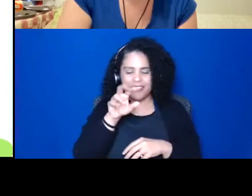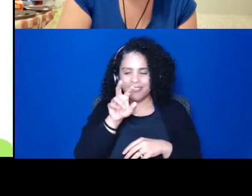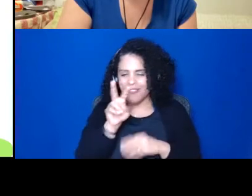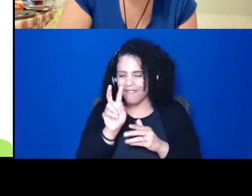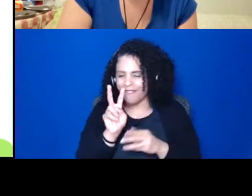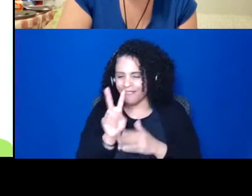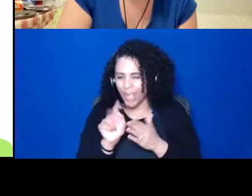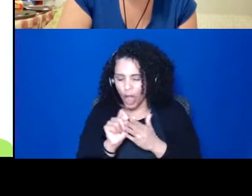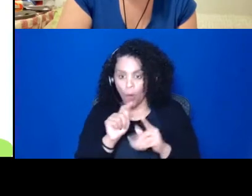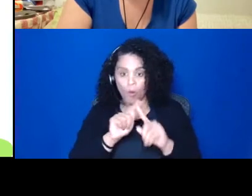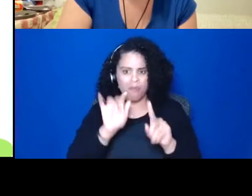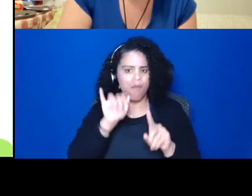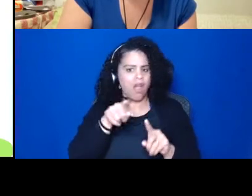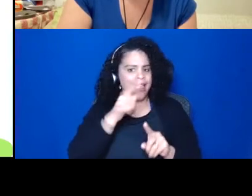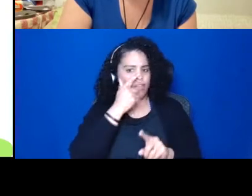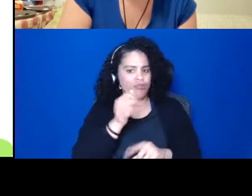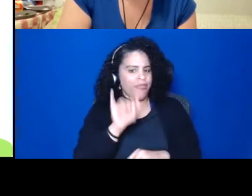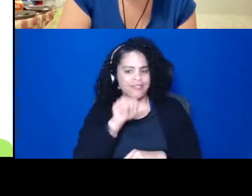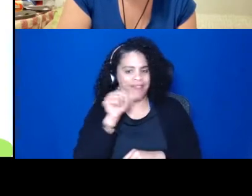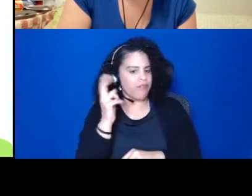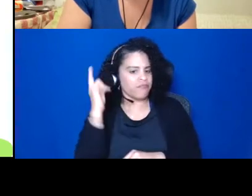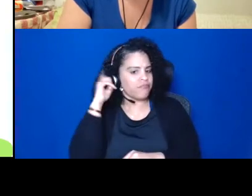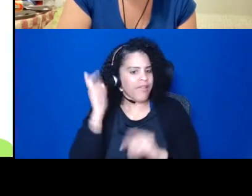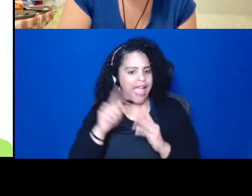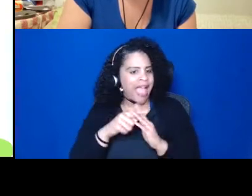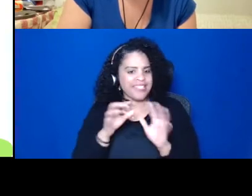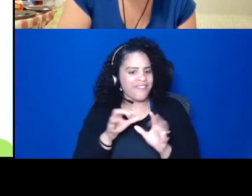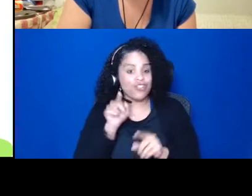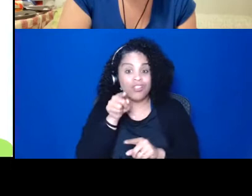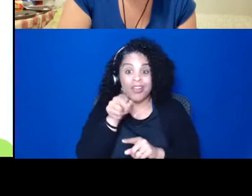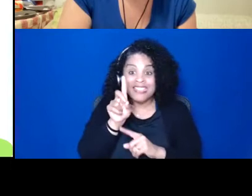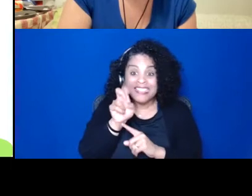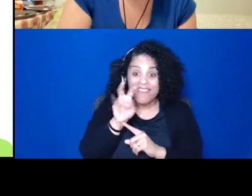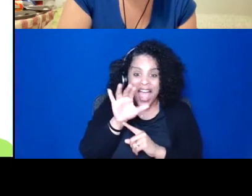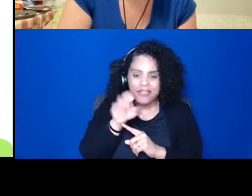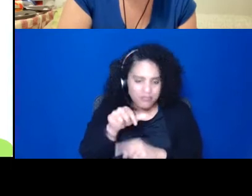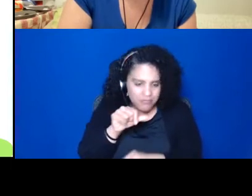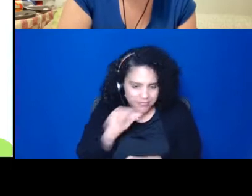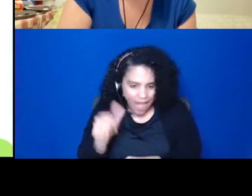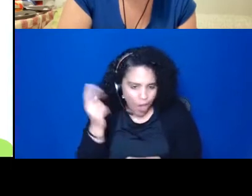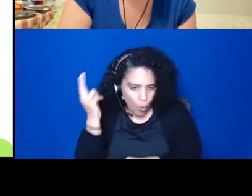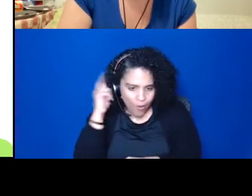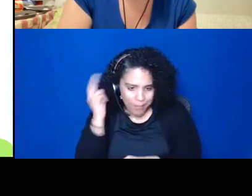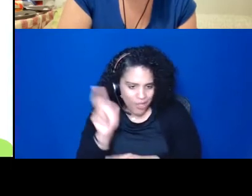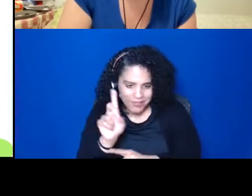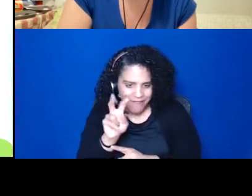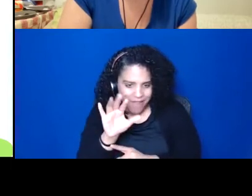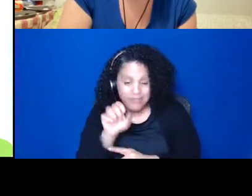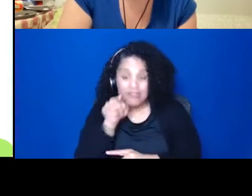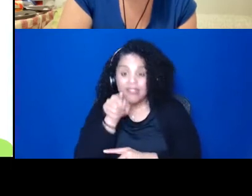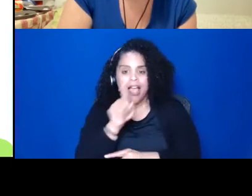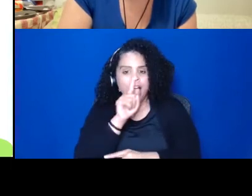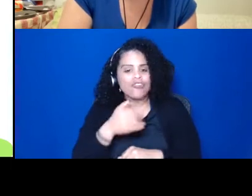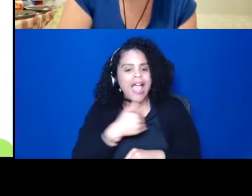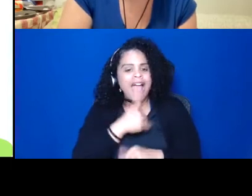Interestingly, though, this is not actually a cochlear implant activation, and her device is not a cochlear implant. She's actually having a